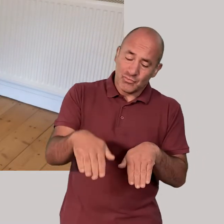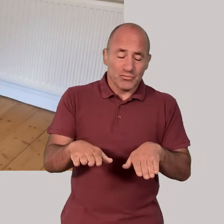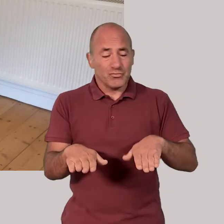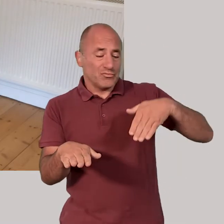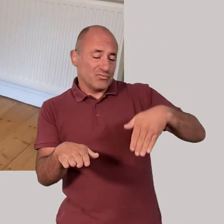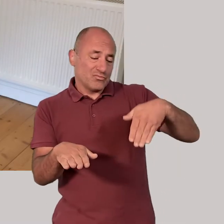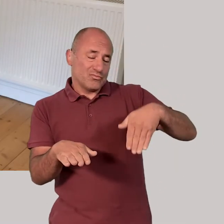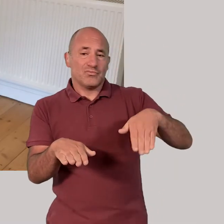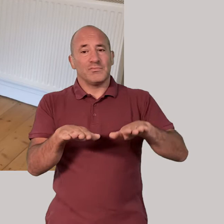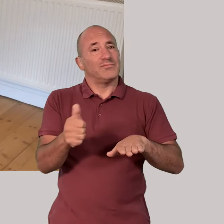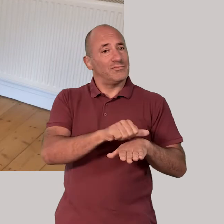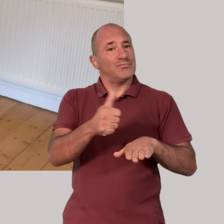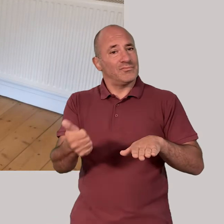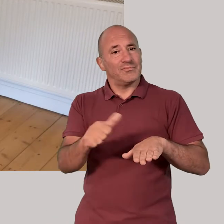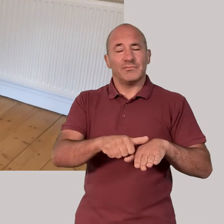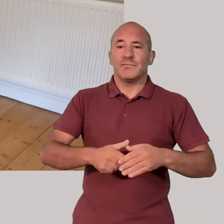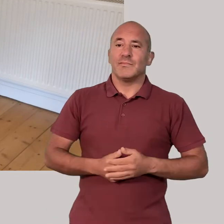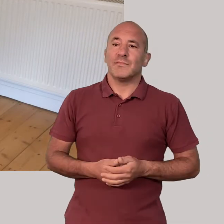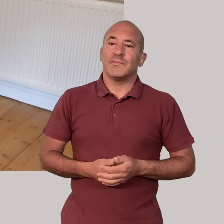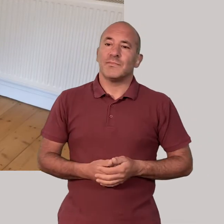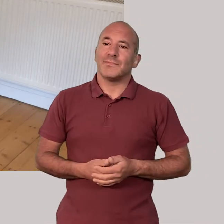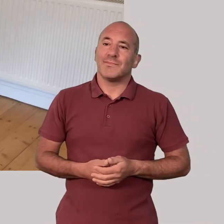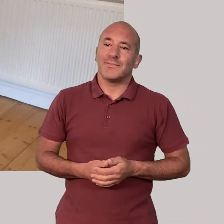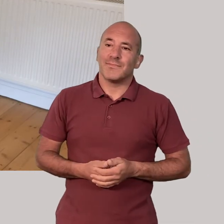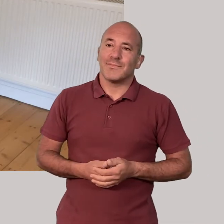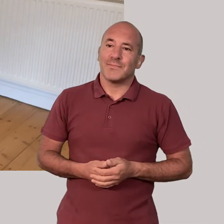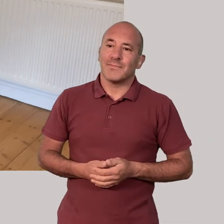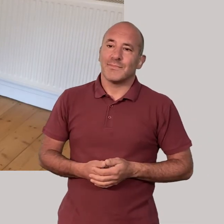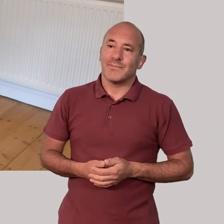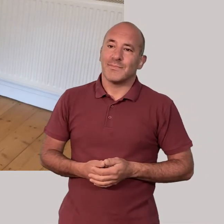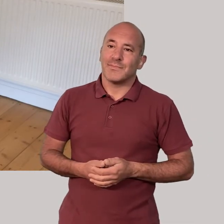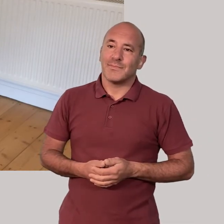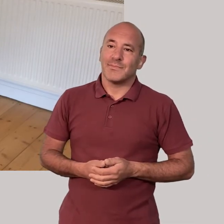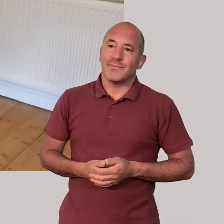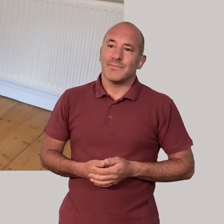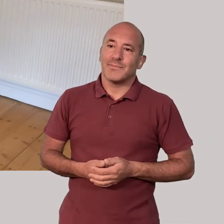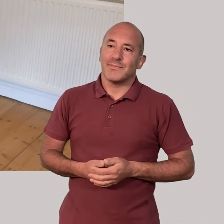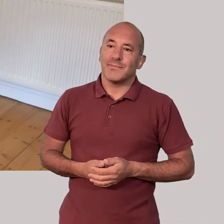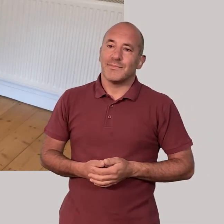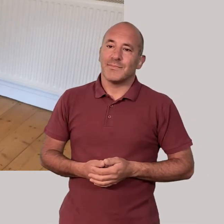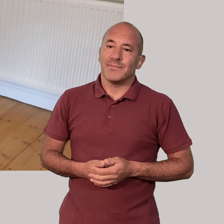And the other one.